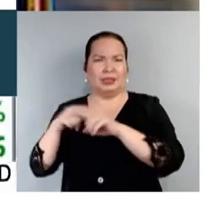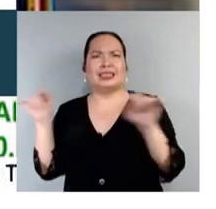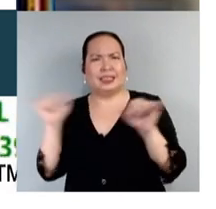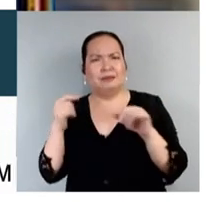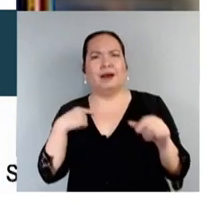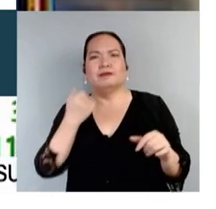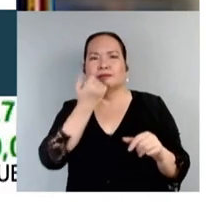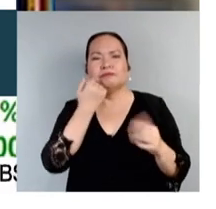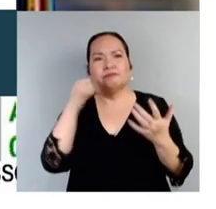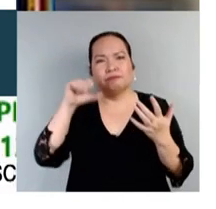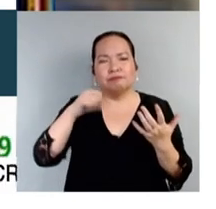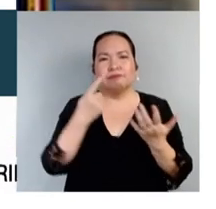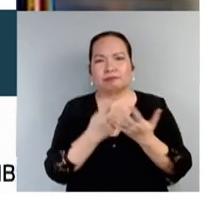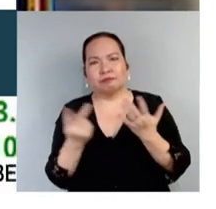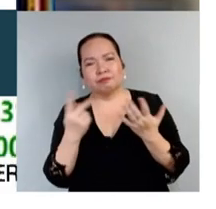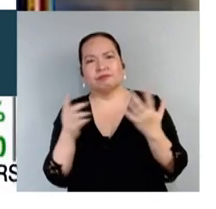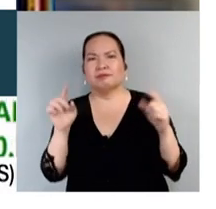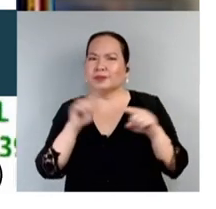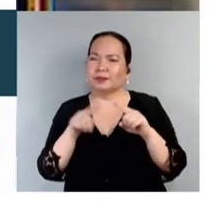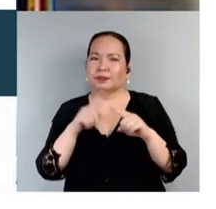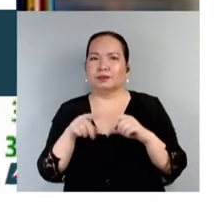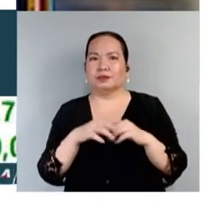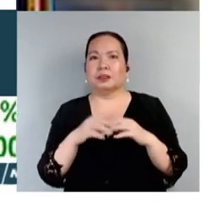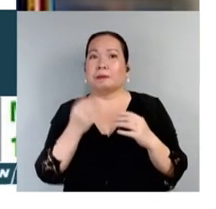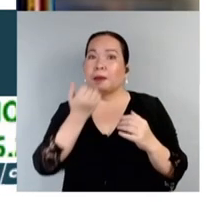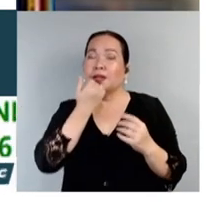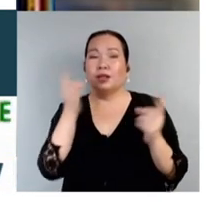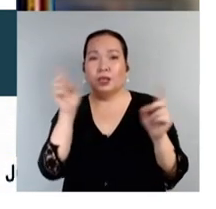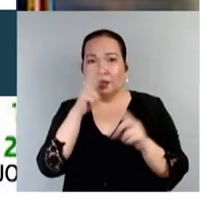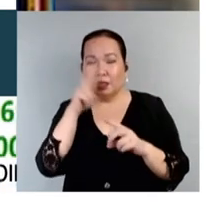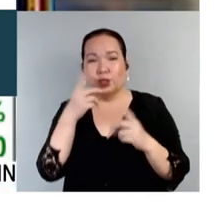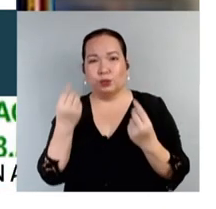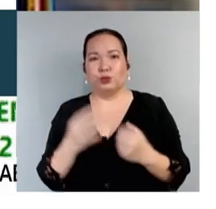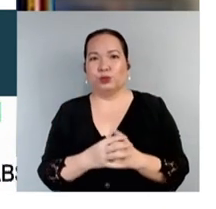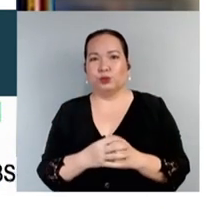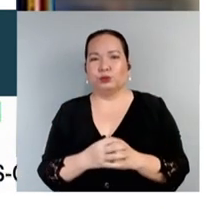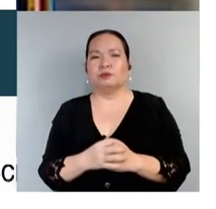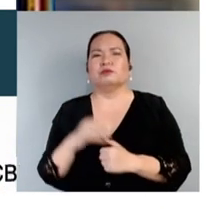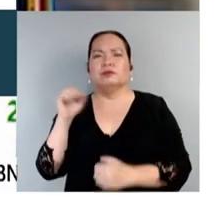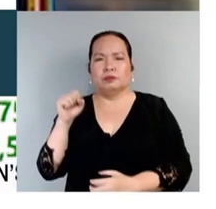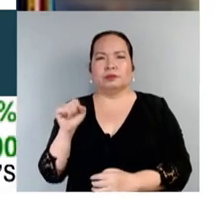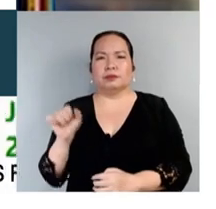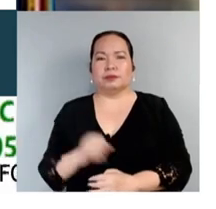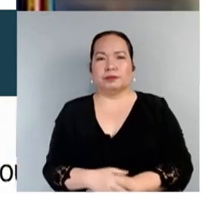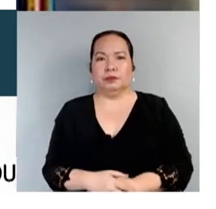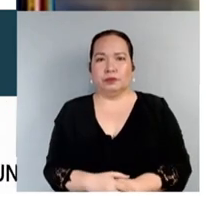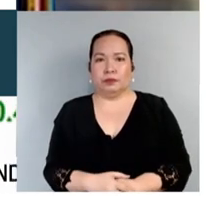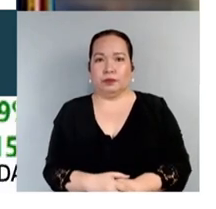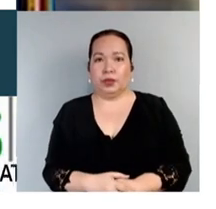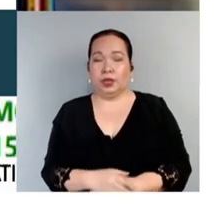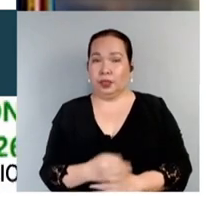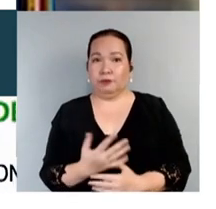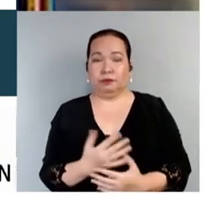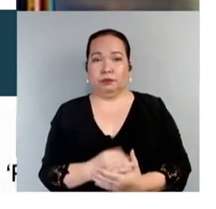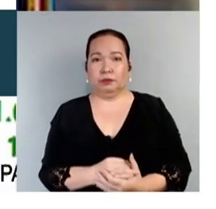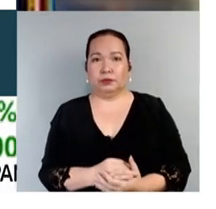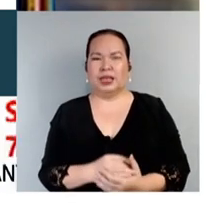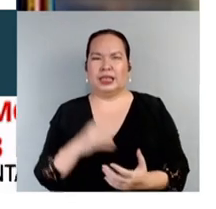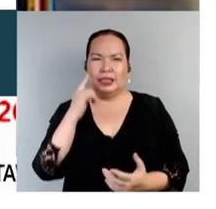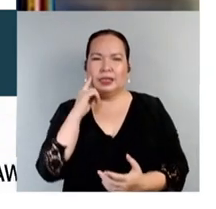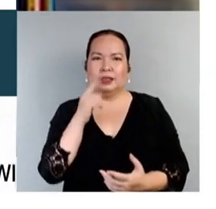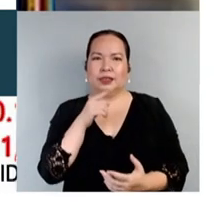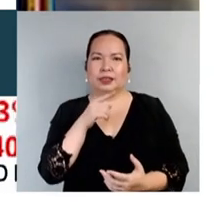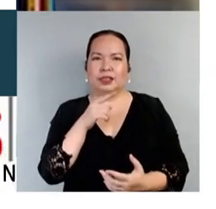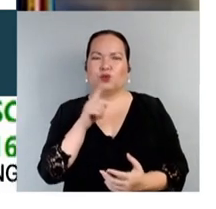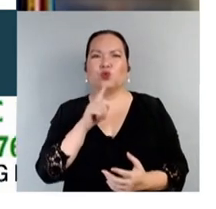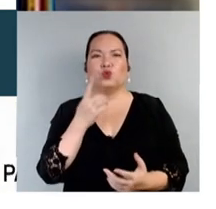the same level of mistakes. And rightly said, that's what's lacking in the kind